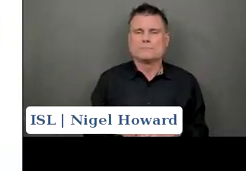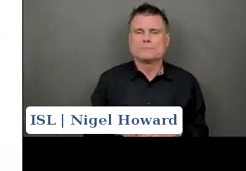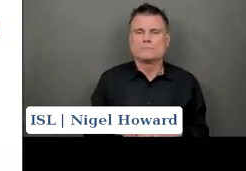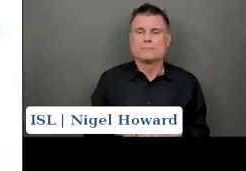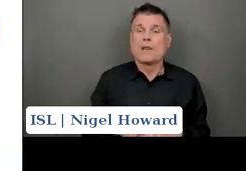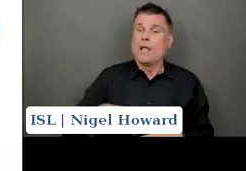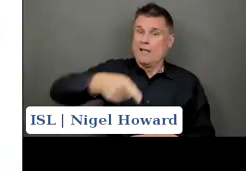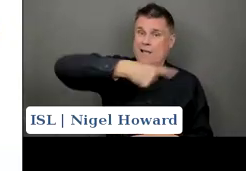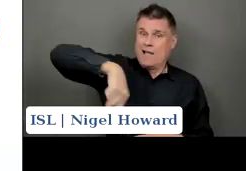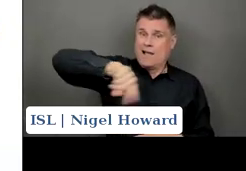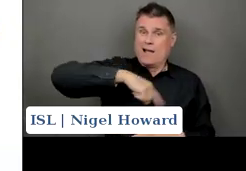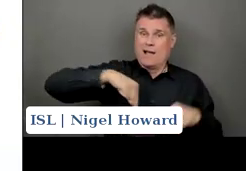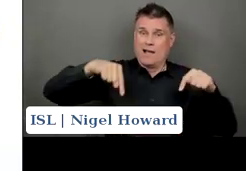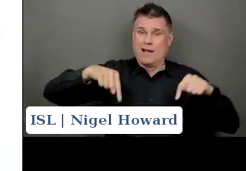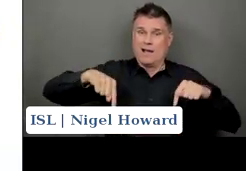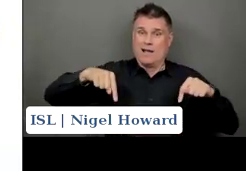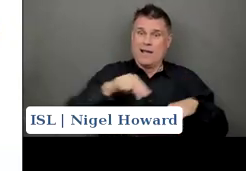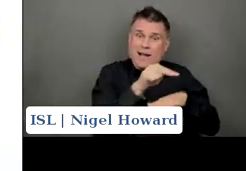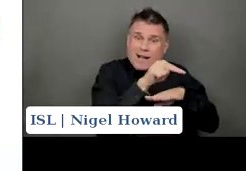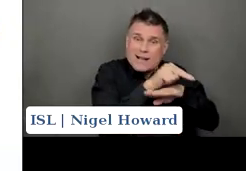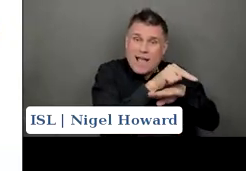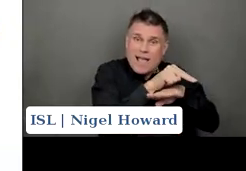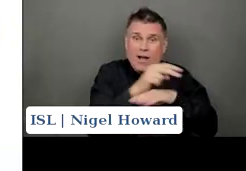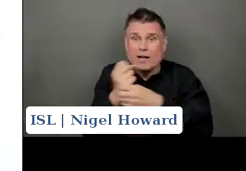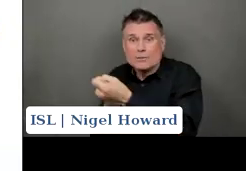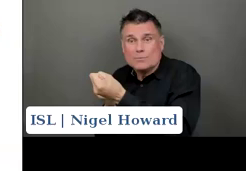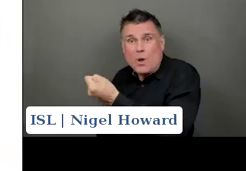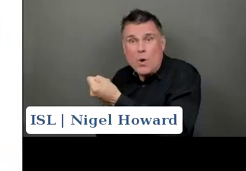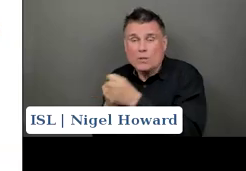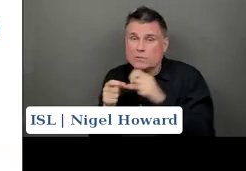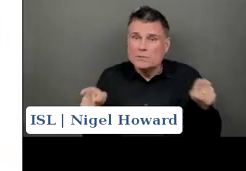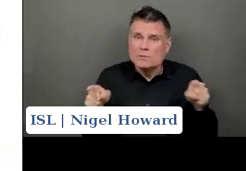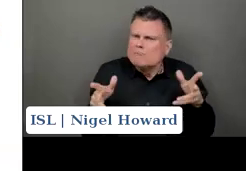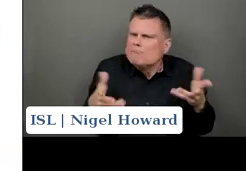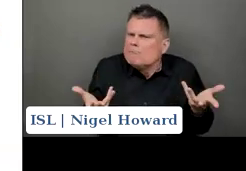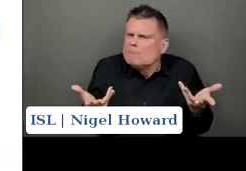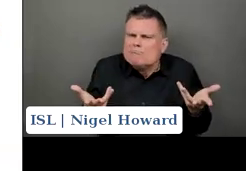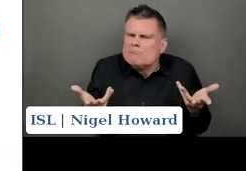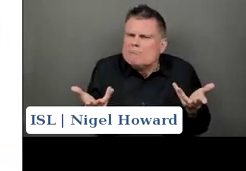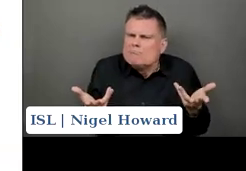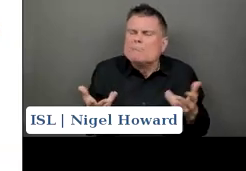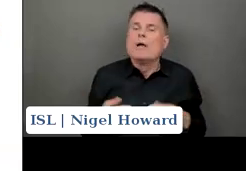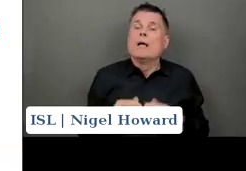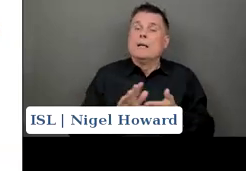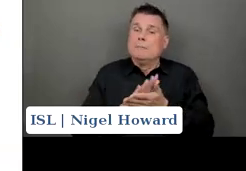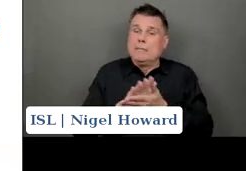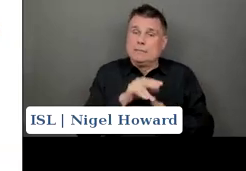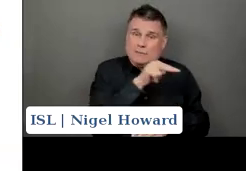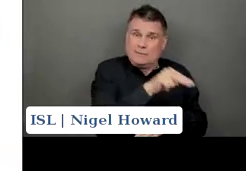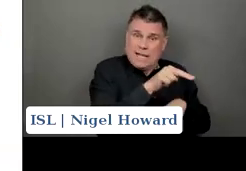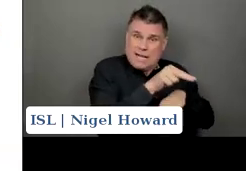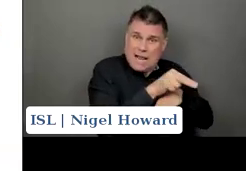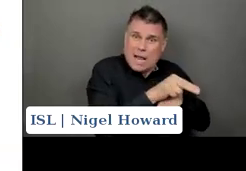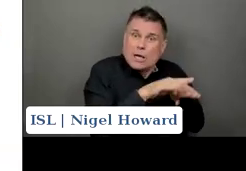webinar, what we typically refer to is care for children and the family. So for example, ensuring